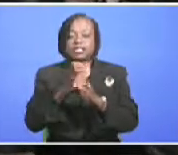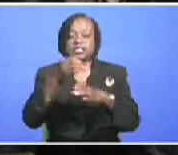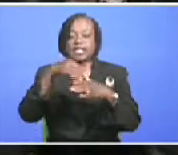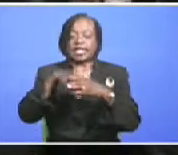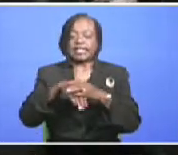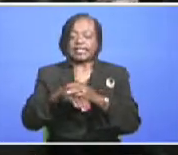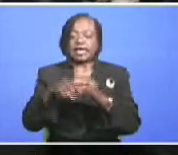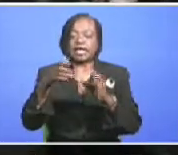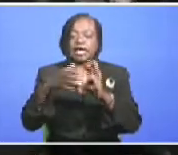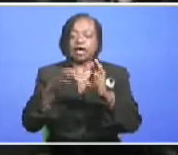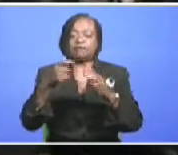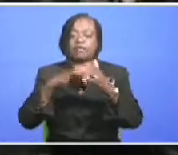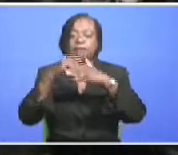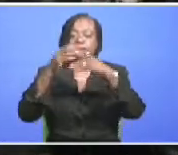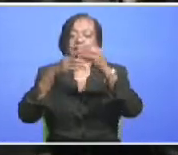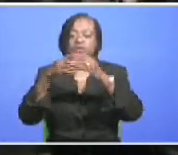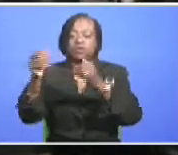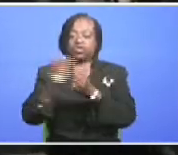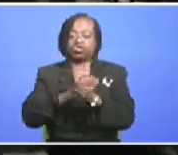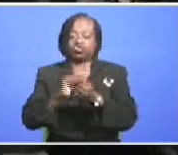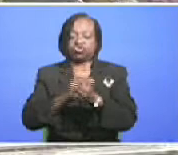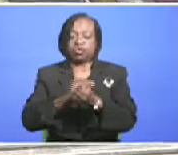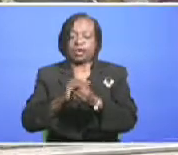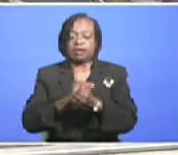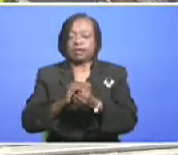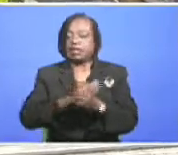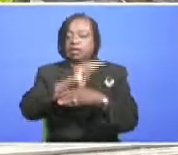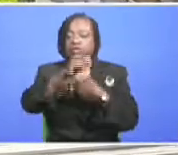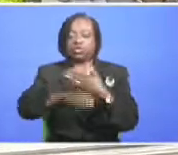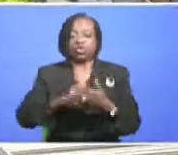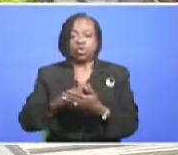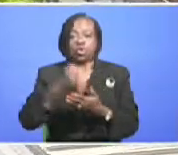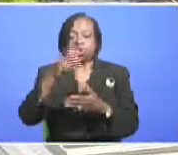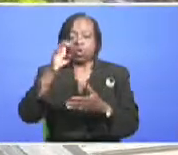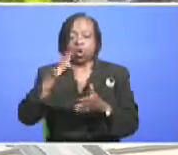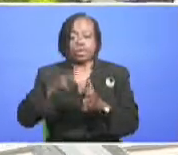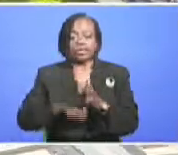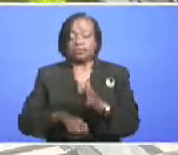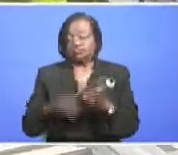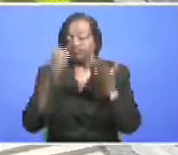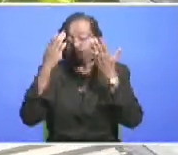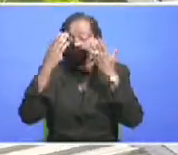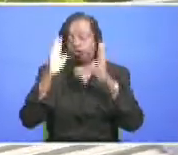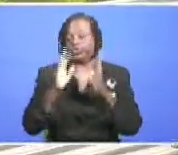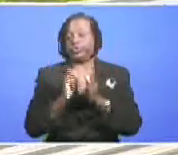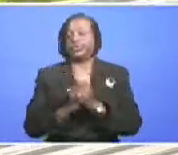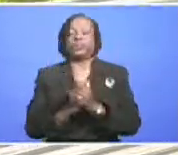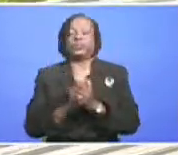were destroyed and the total cost of the damage is unknown. For ZNS Network News, I'm DeAndre Williamson.